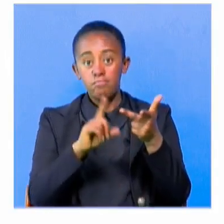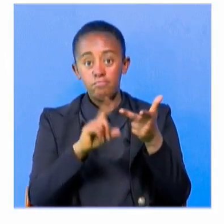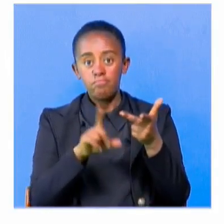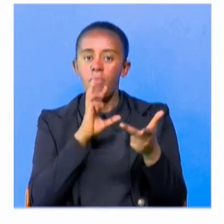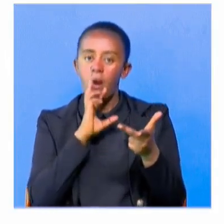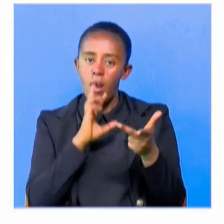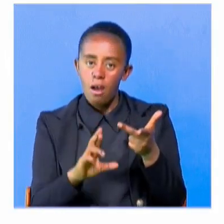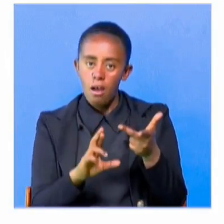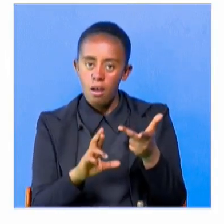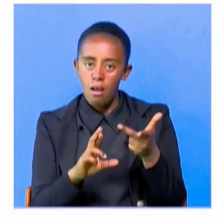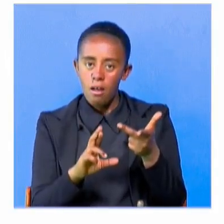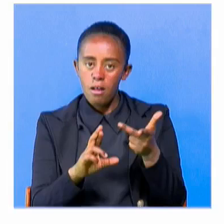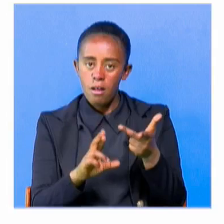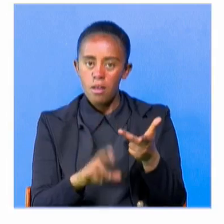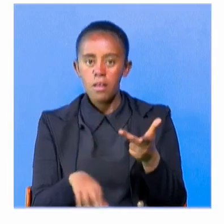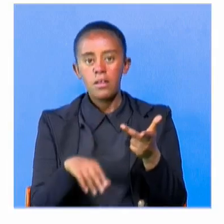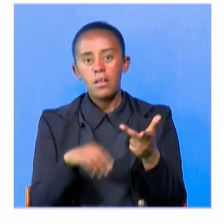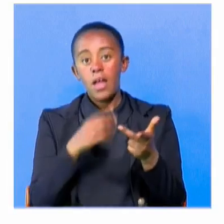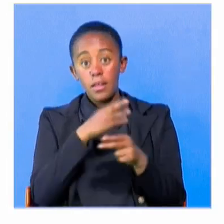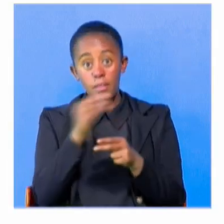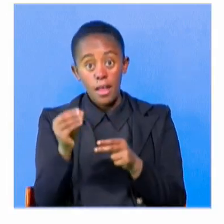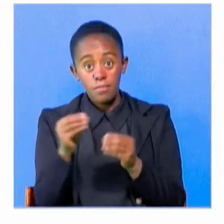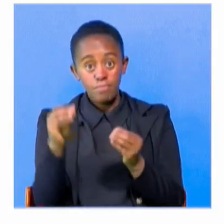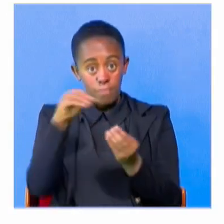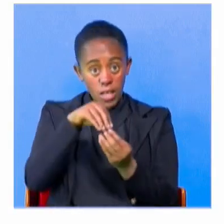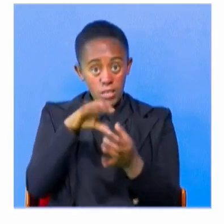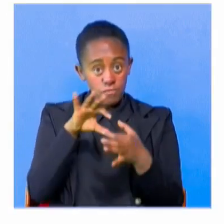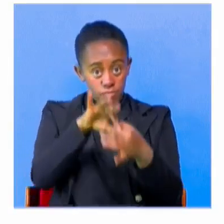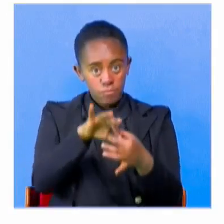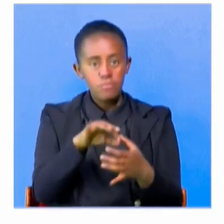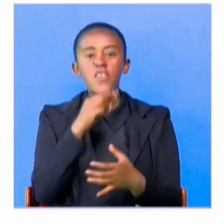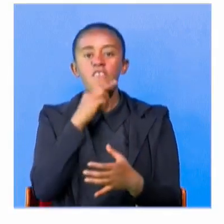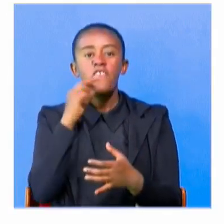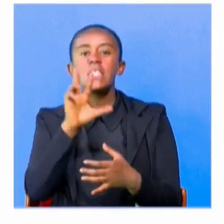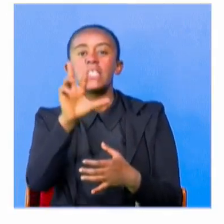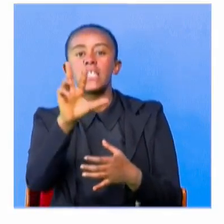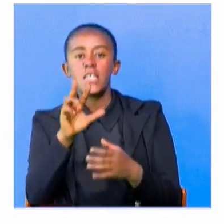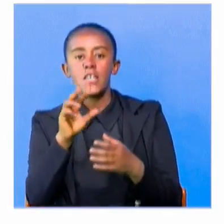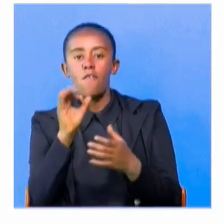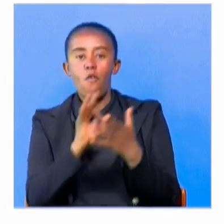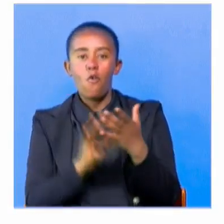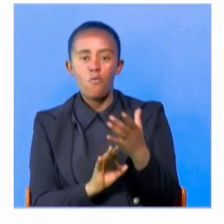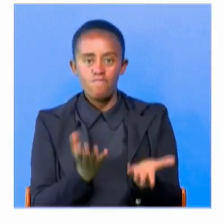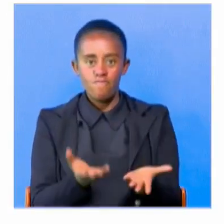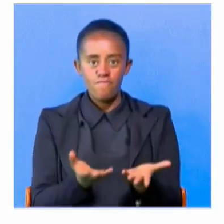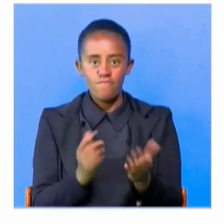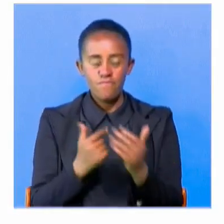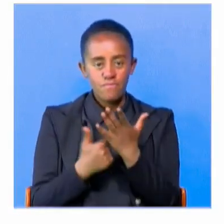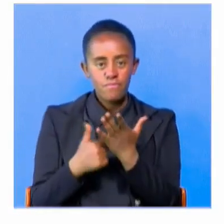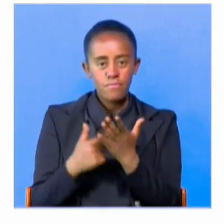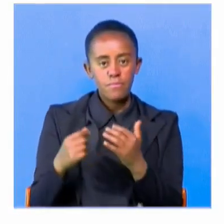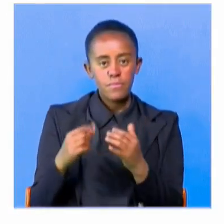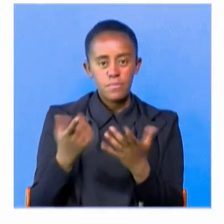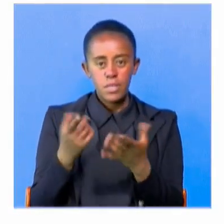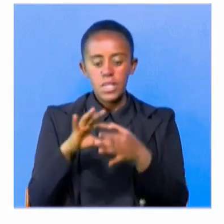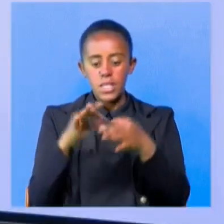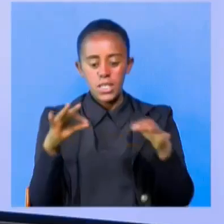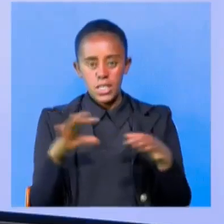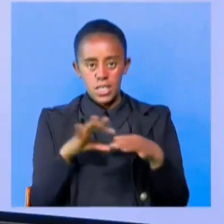are, and then V3 form. This has to be the structure, so as to make what? A